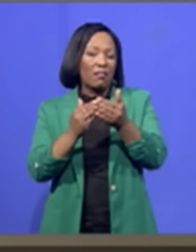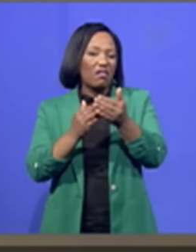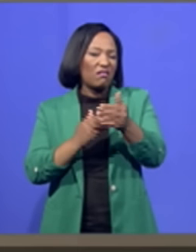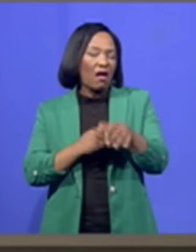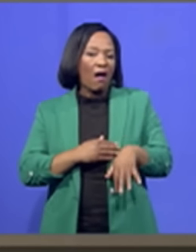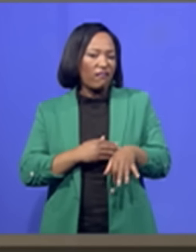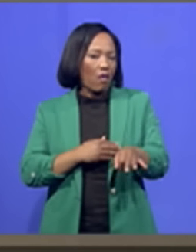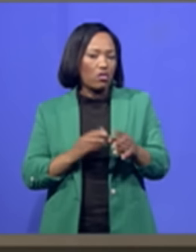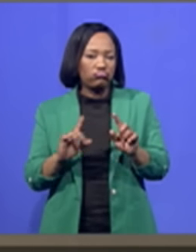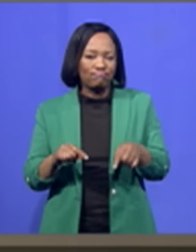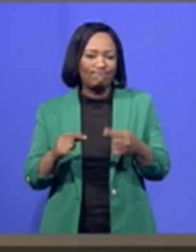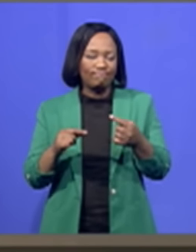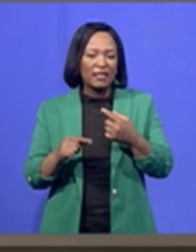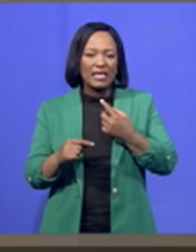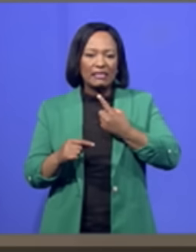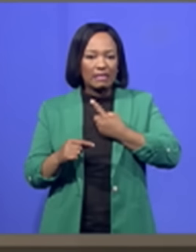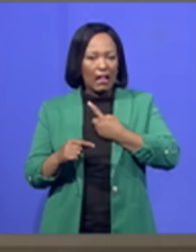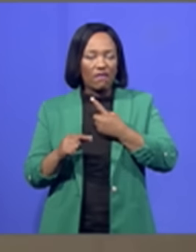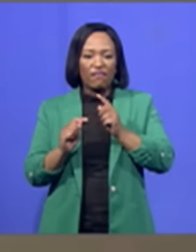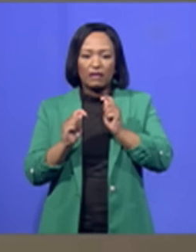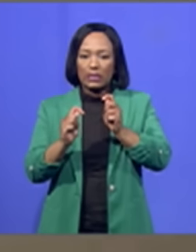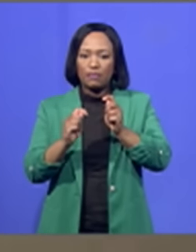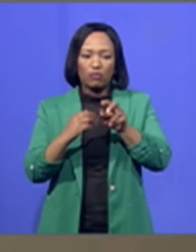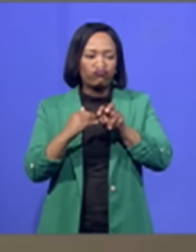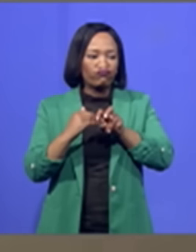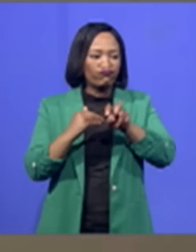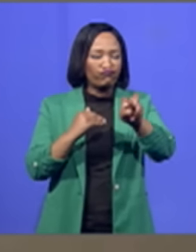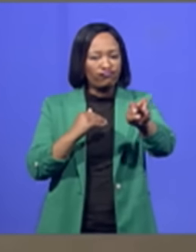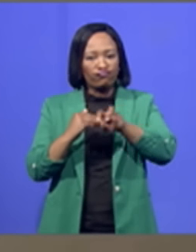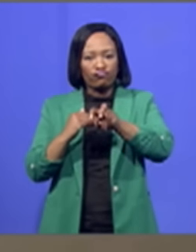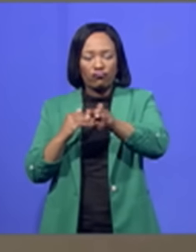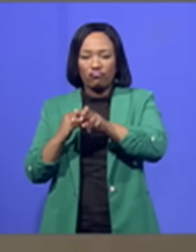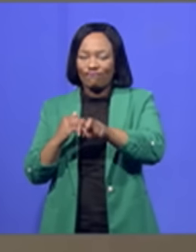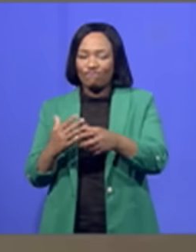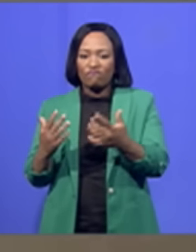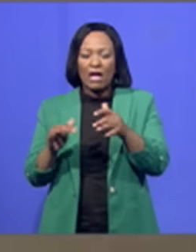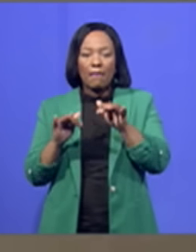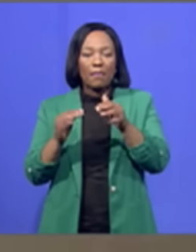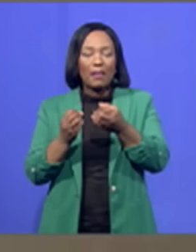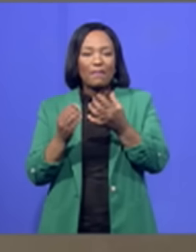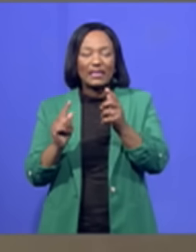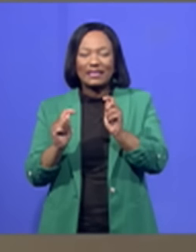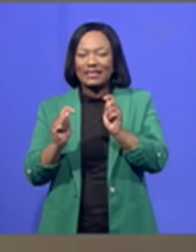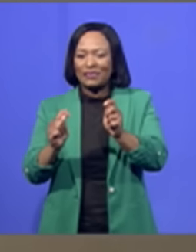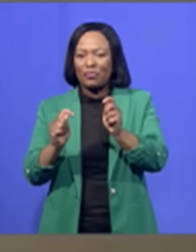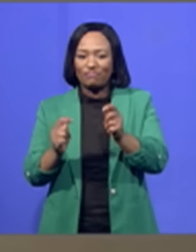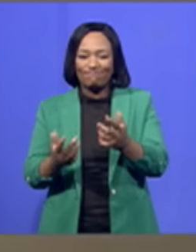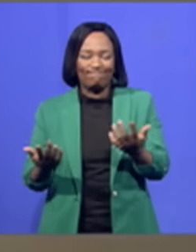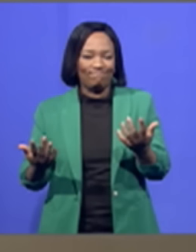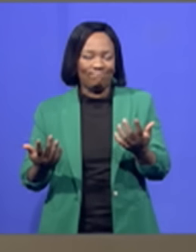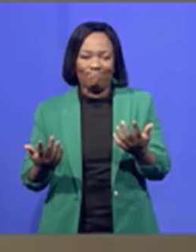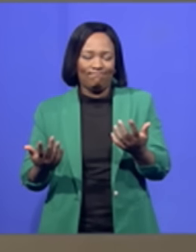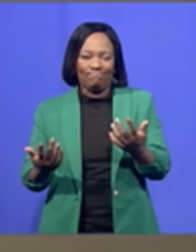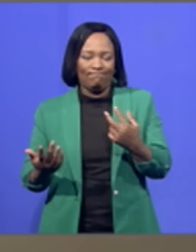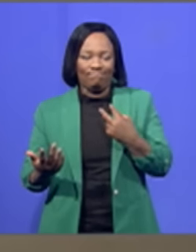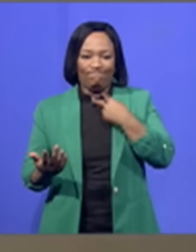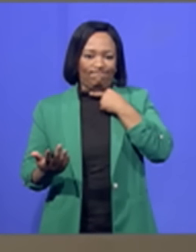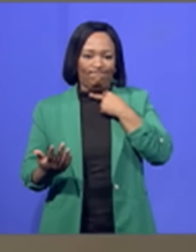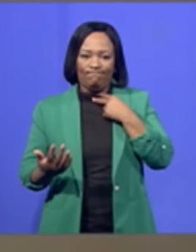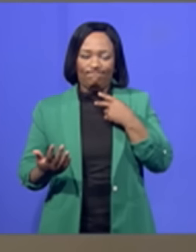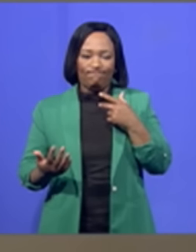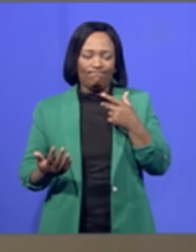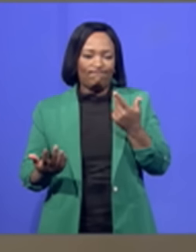afford to transport themselves. We've already seen many a commuter struggling to afford transportation costs. In fact, many a commuter